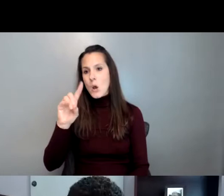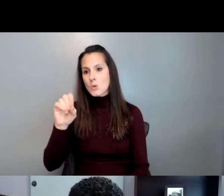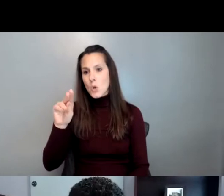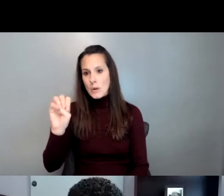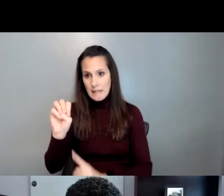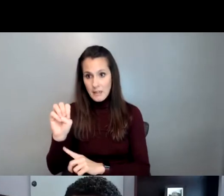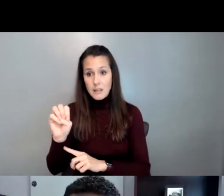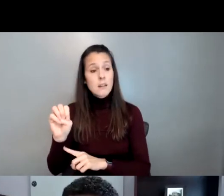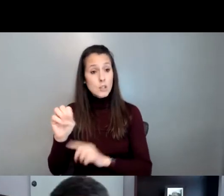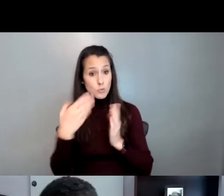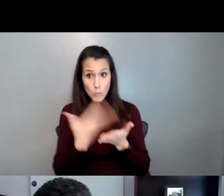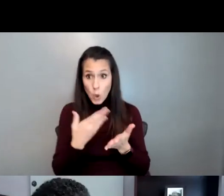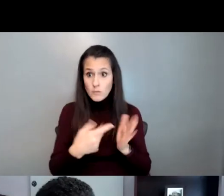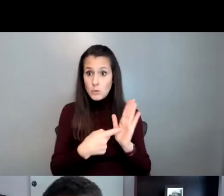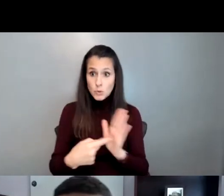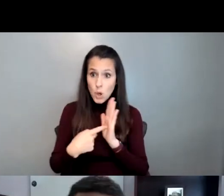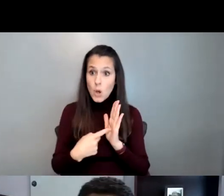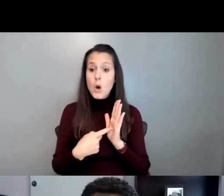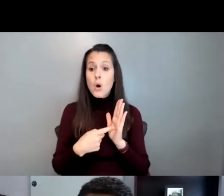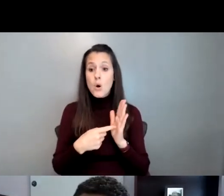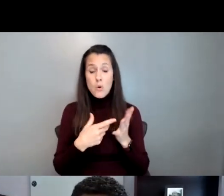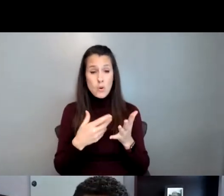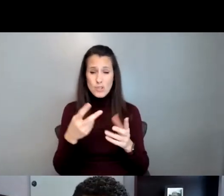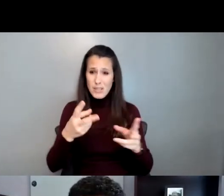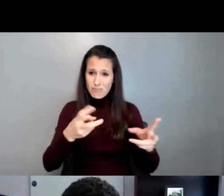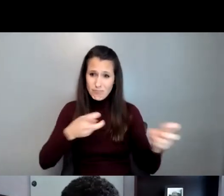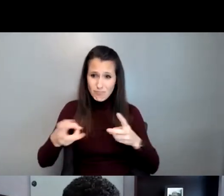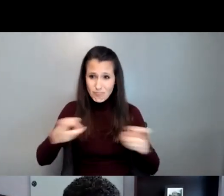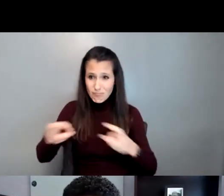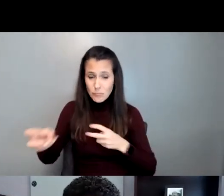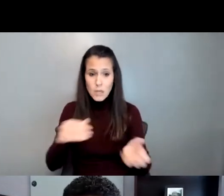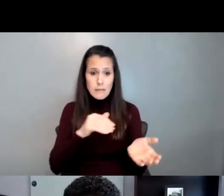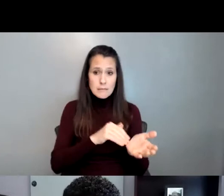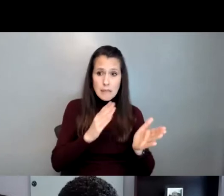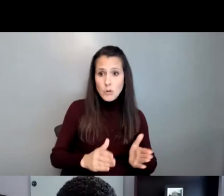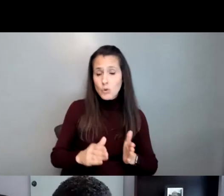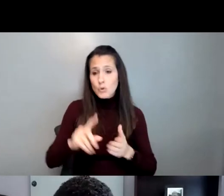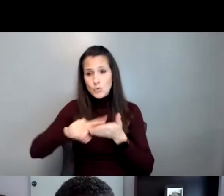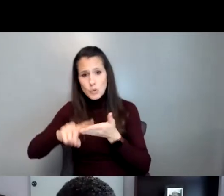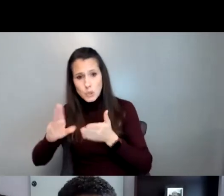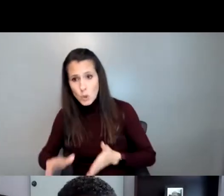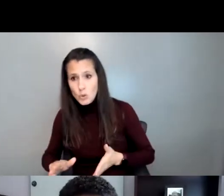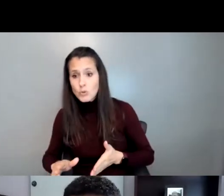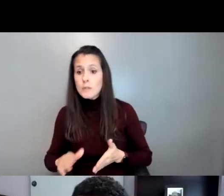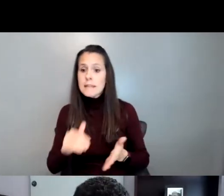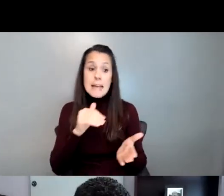she did the study to show by then polling researchers, physicians, and asking them. And